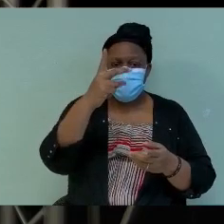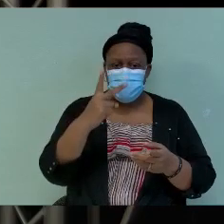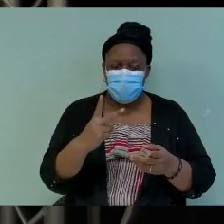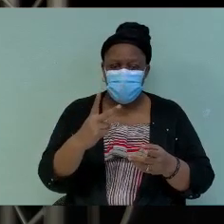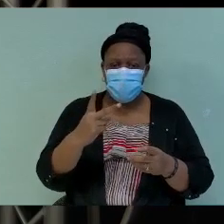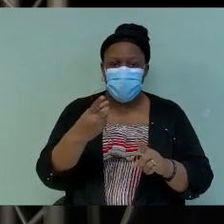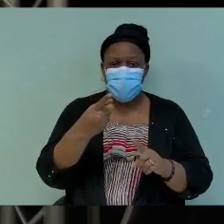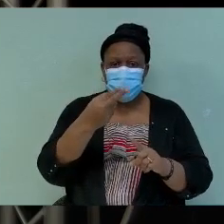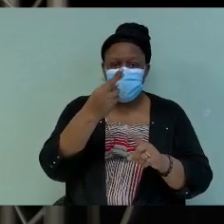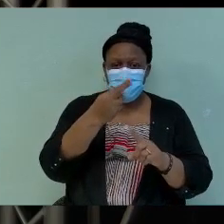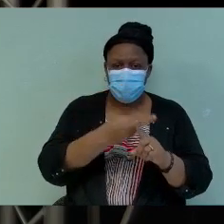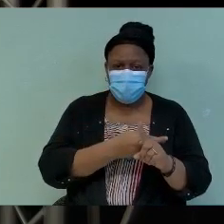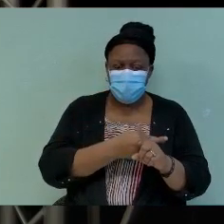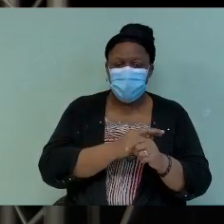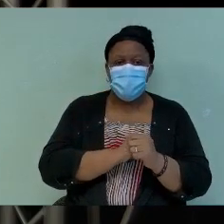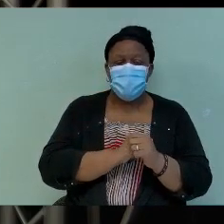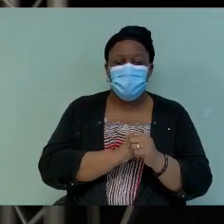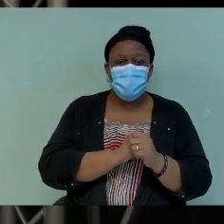1,500,